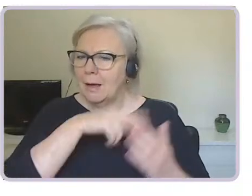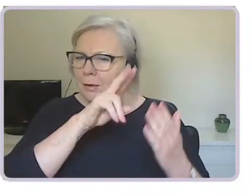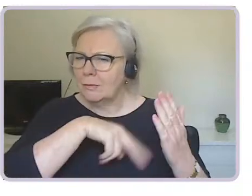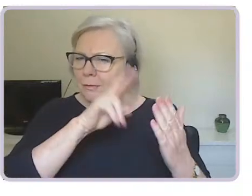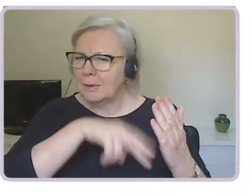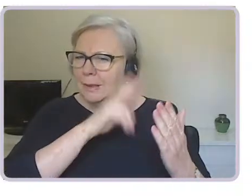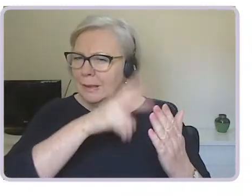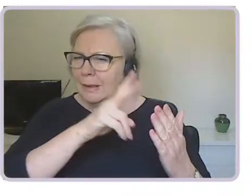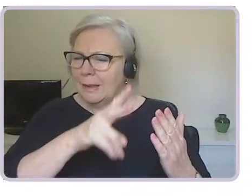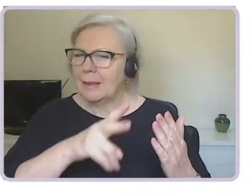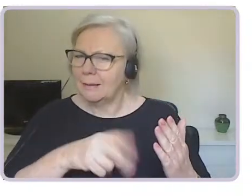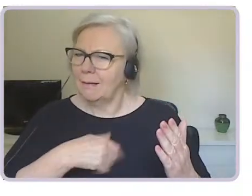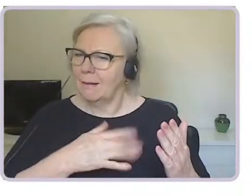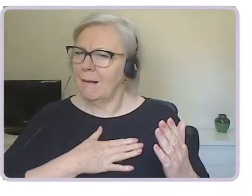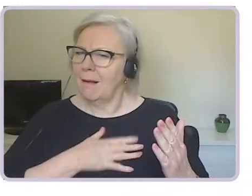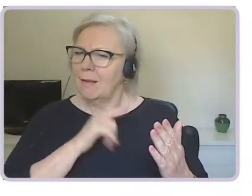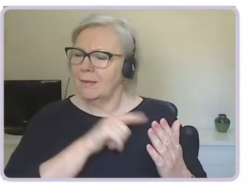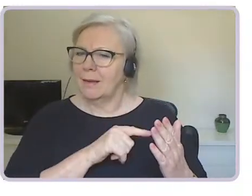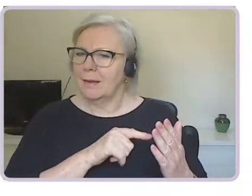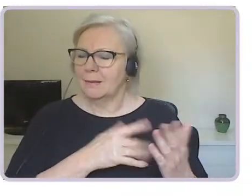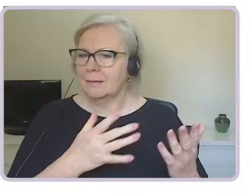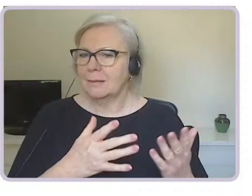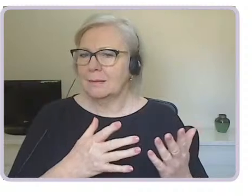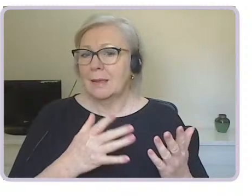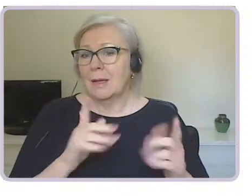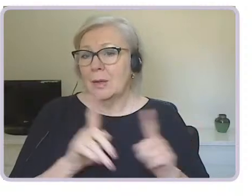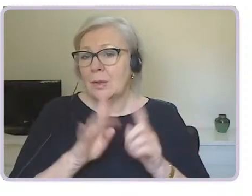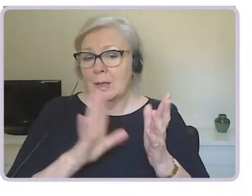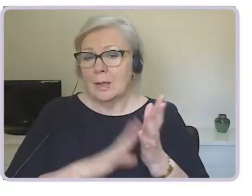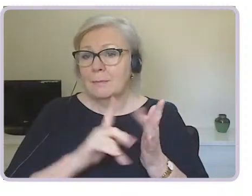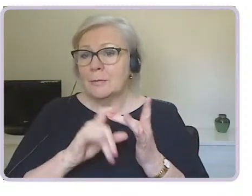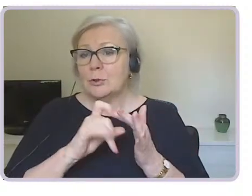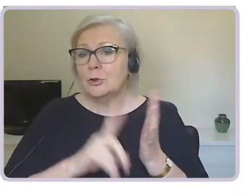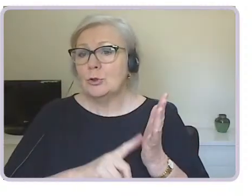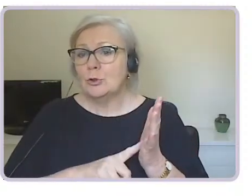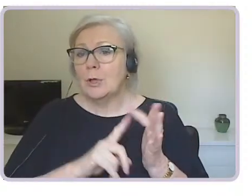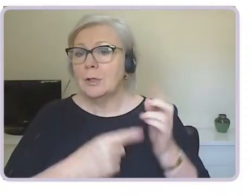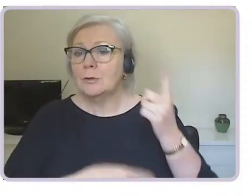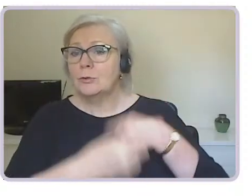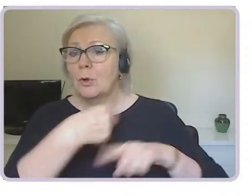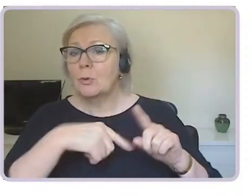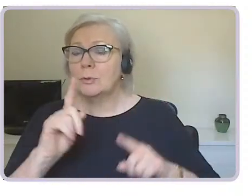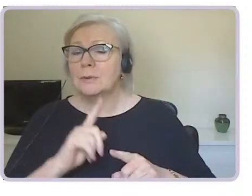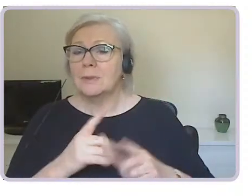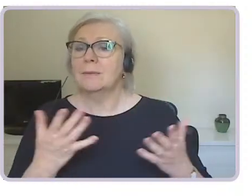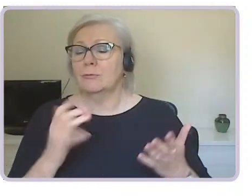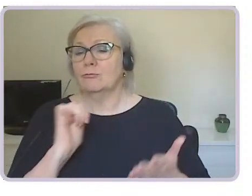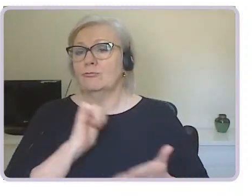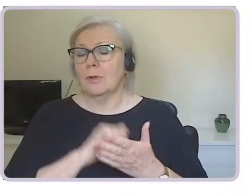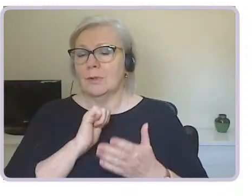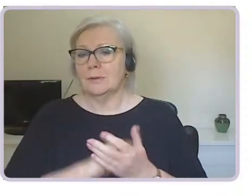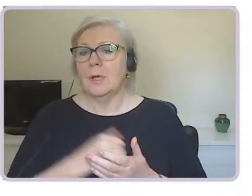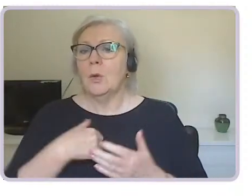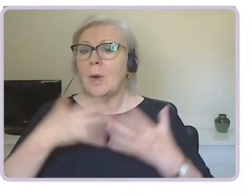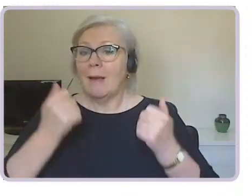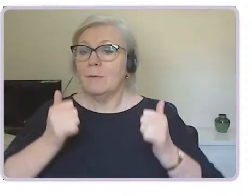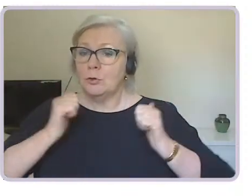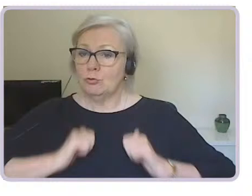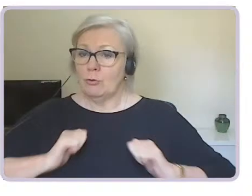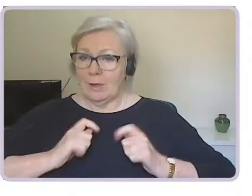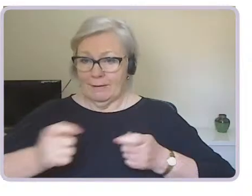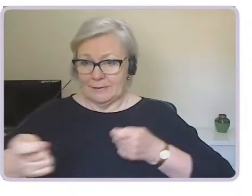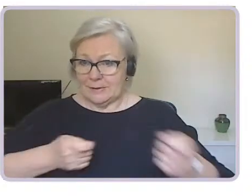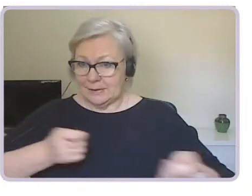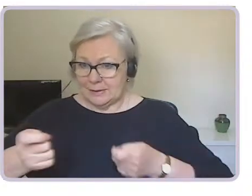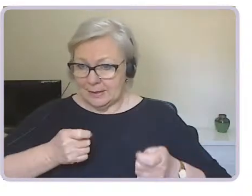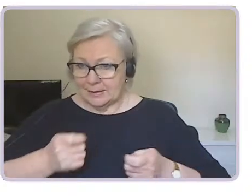heard about why that is from Michelle today. So at CFA, we already have trained facilitators that work in